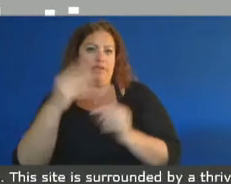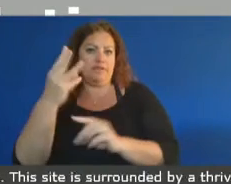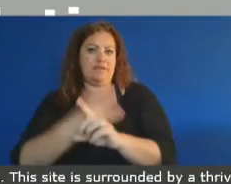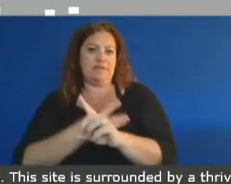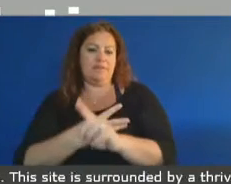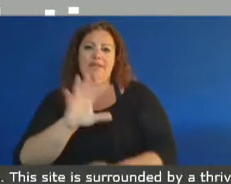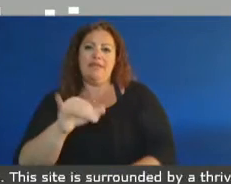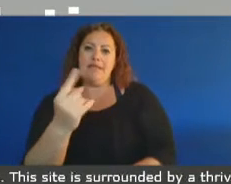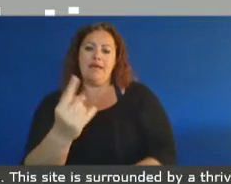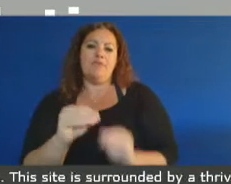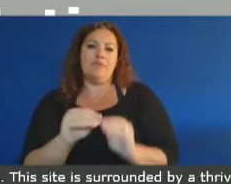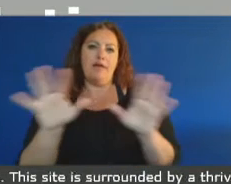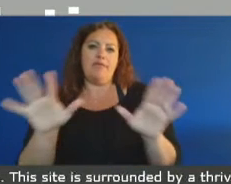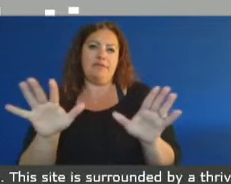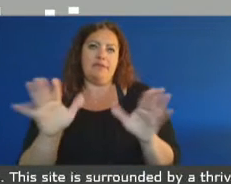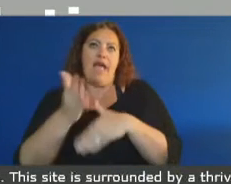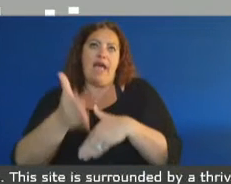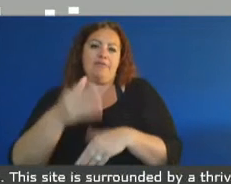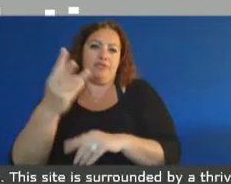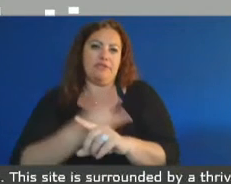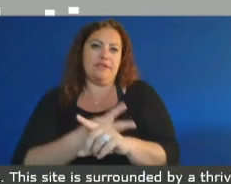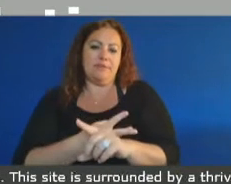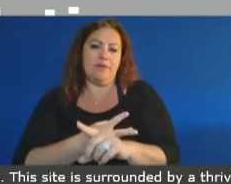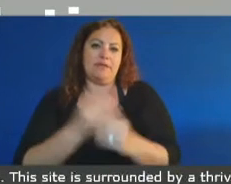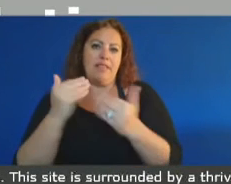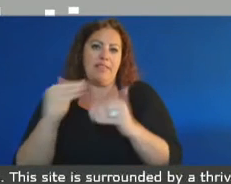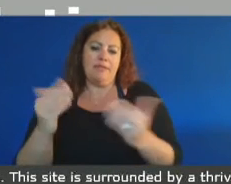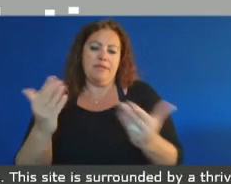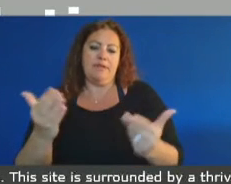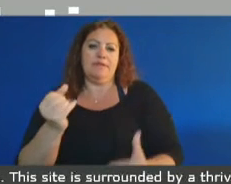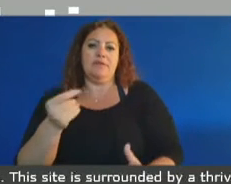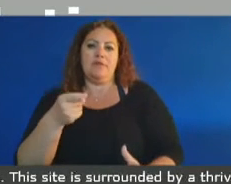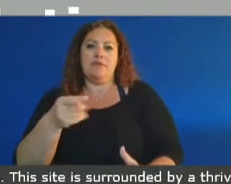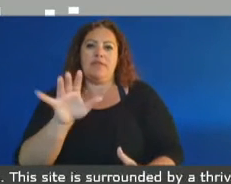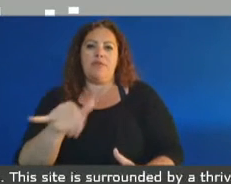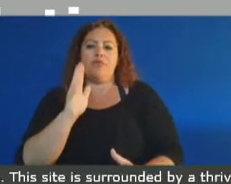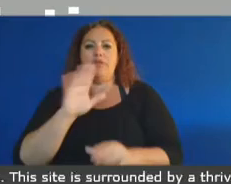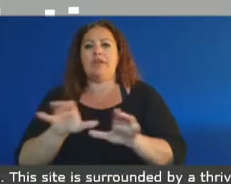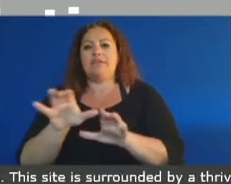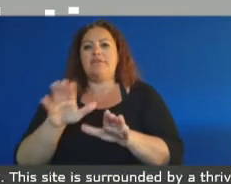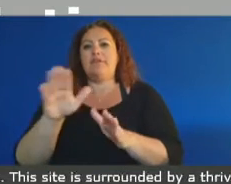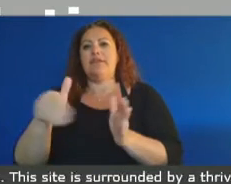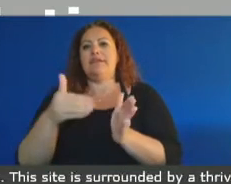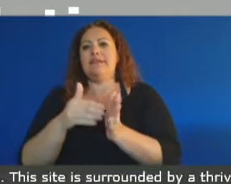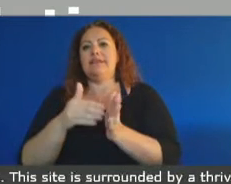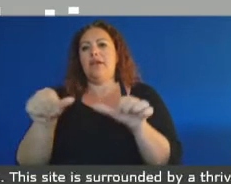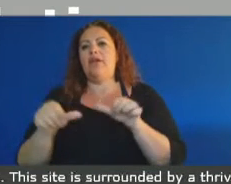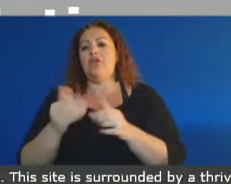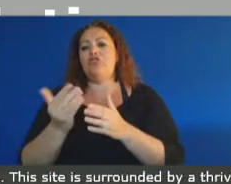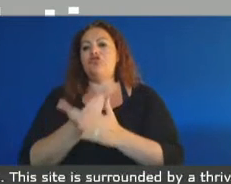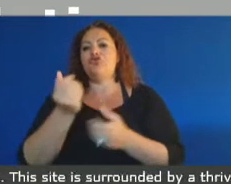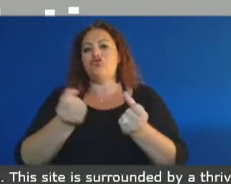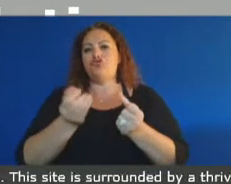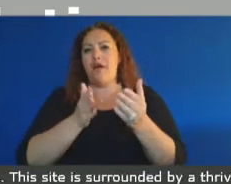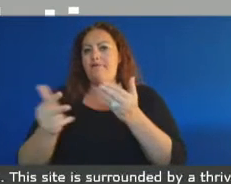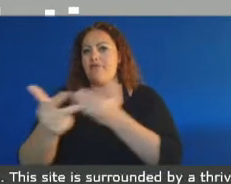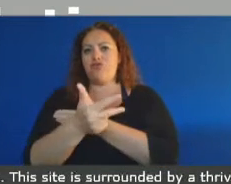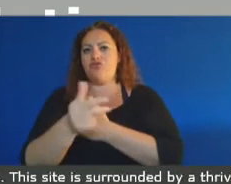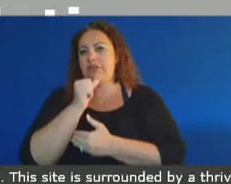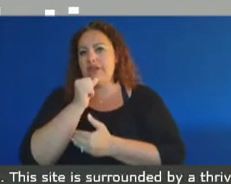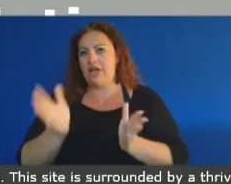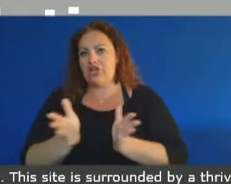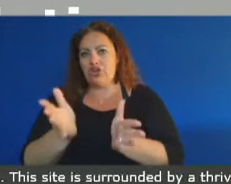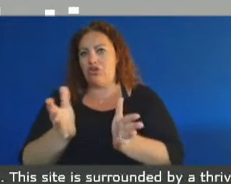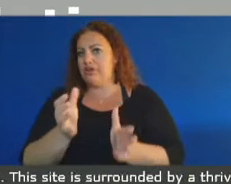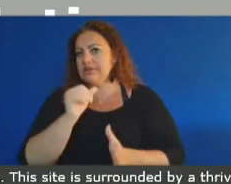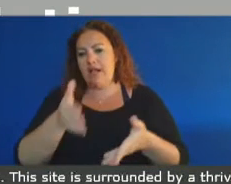obviously is beyond that six-month limitation so uh this would be an ity Center area where new drive-throughs wouldn't be uh encouraged or allowed